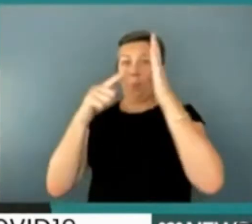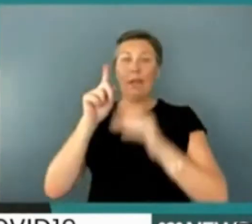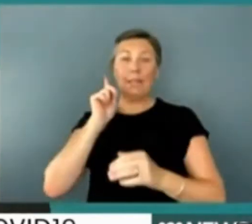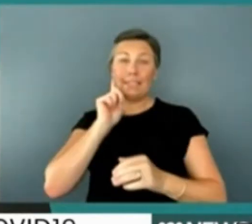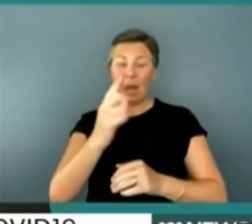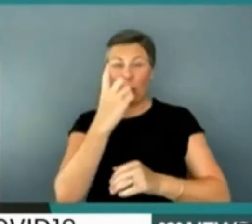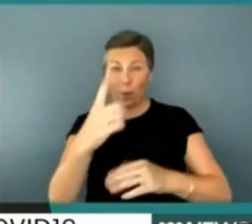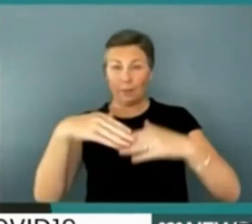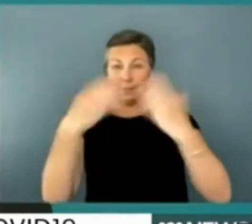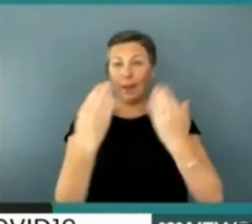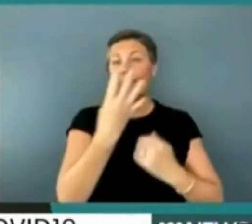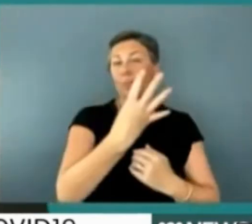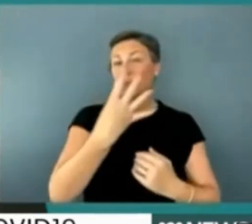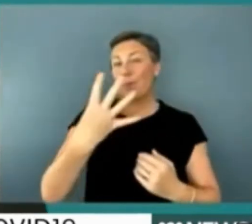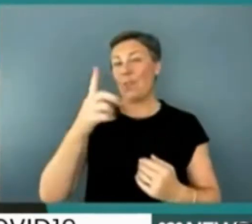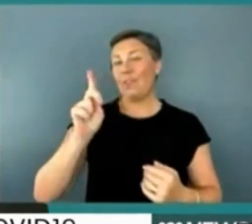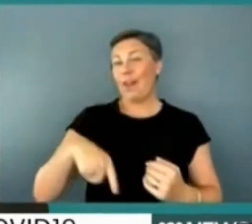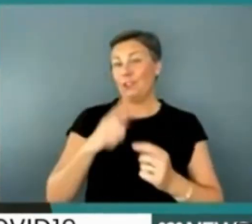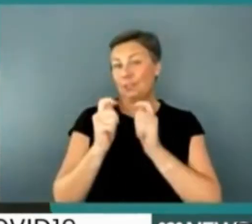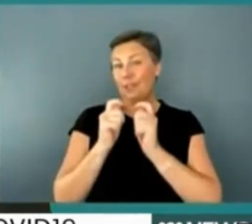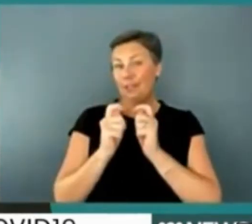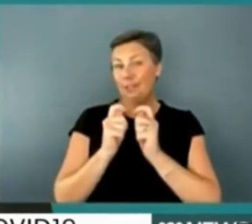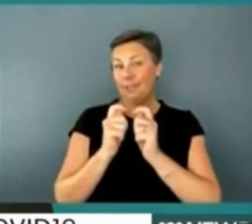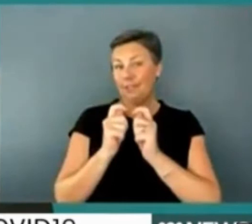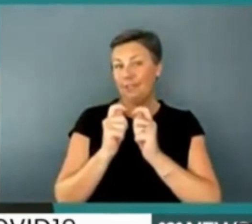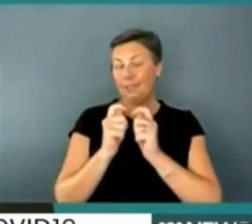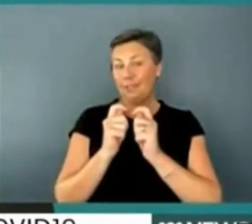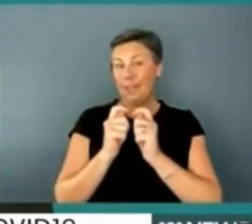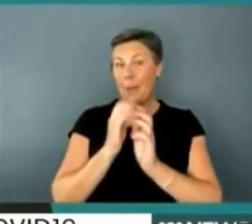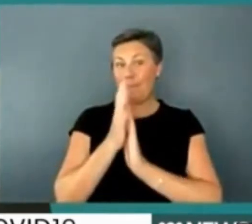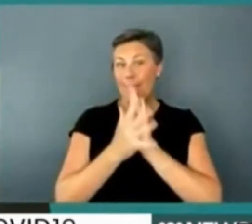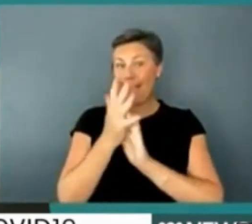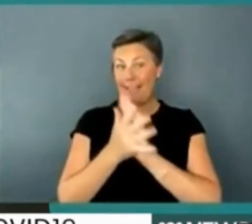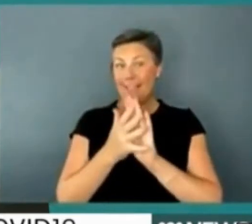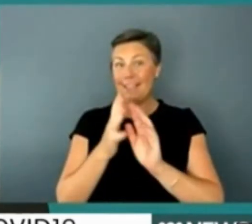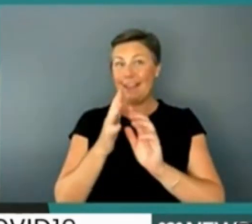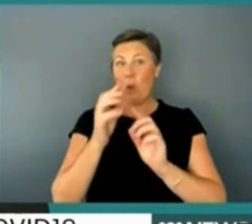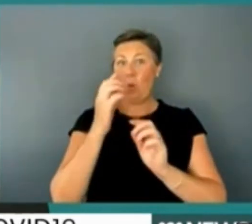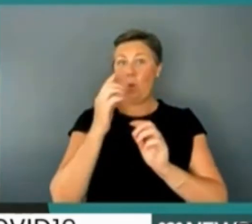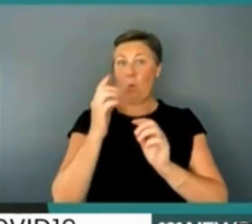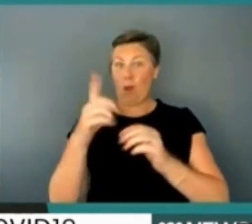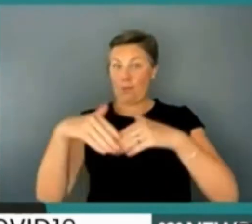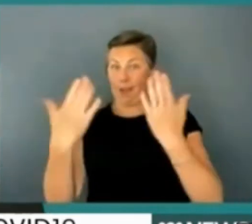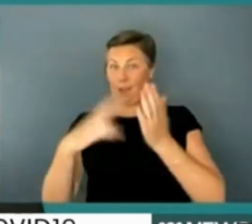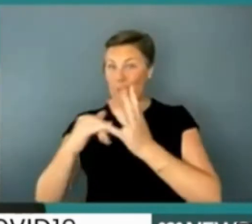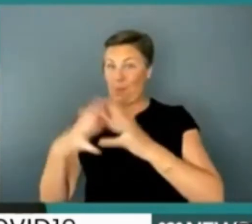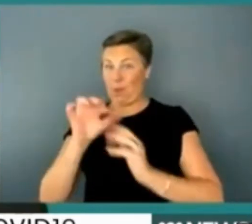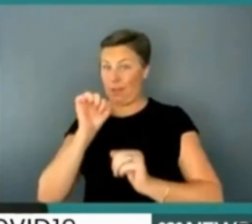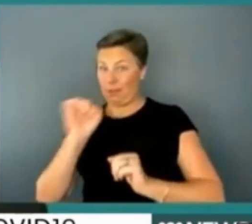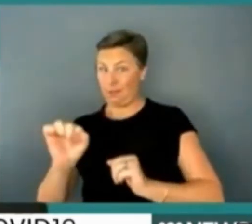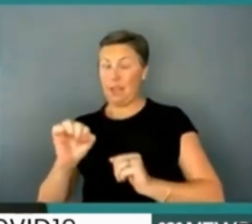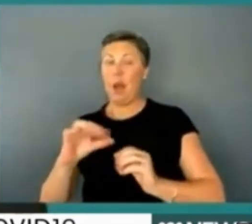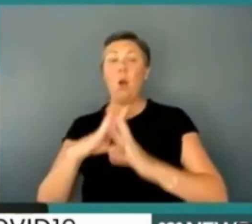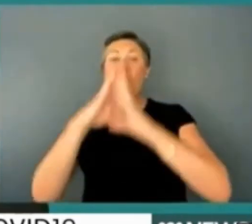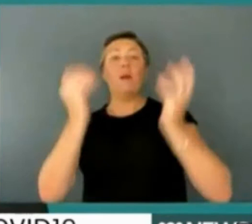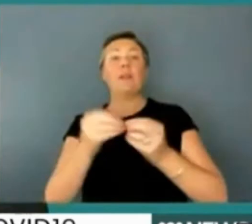in New South Wales alone, 76,000 tests across Australia. So that's how we're going to fight this